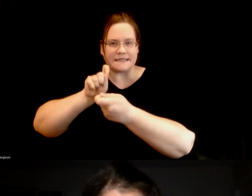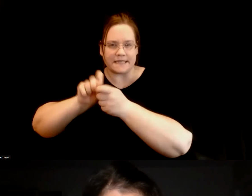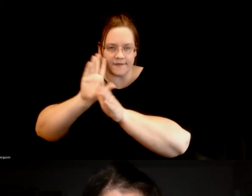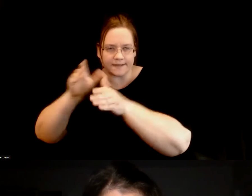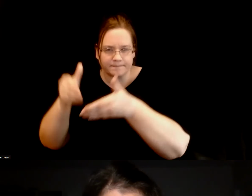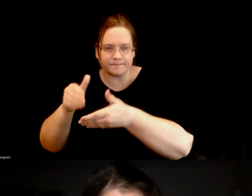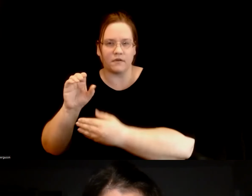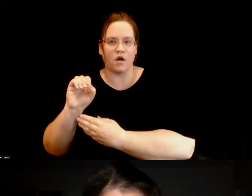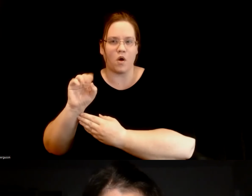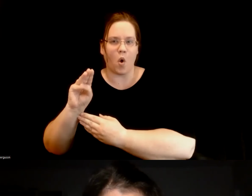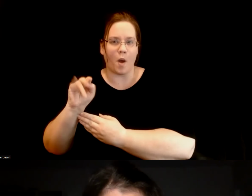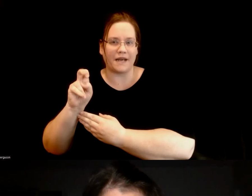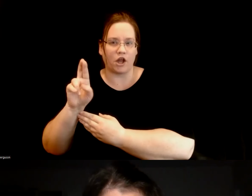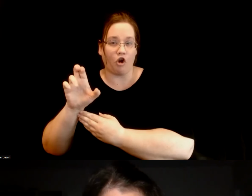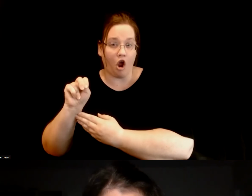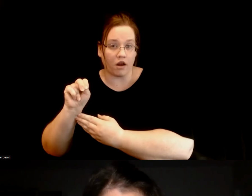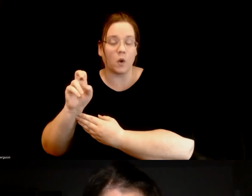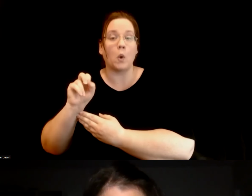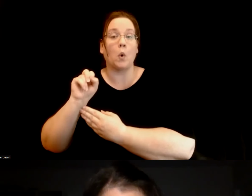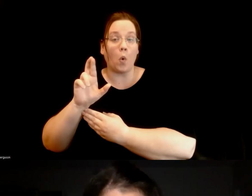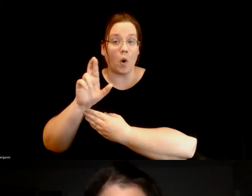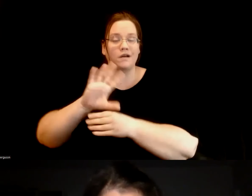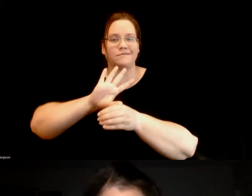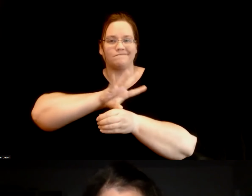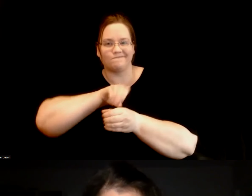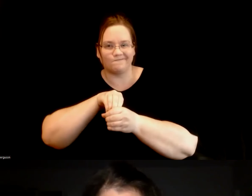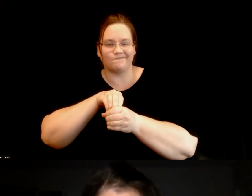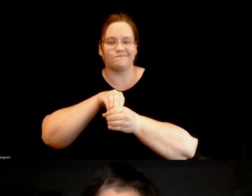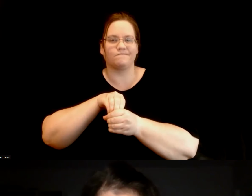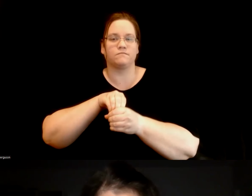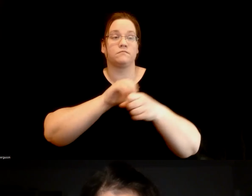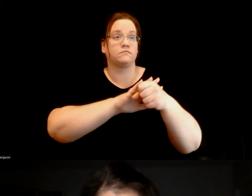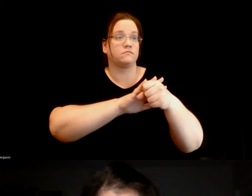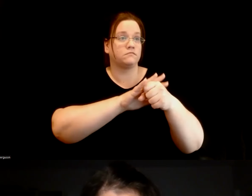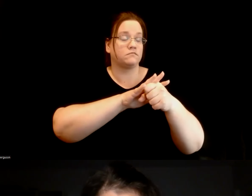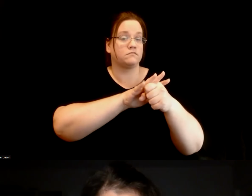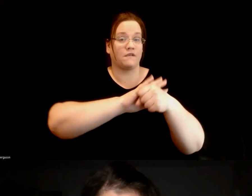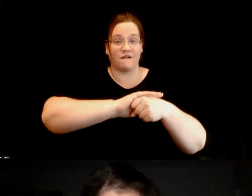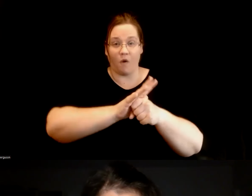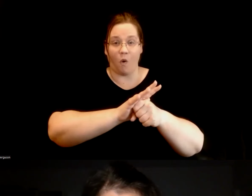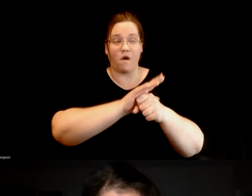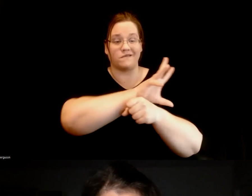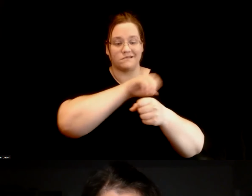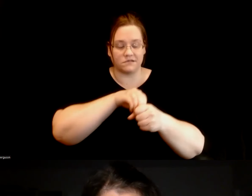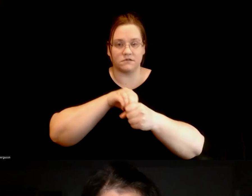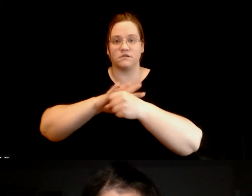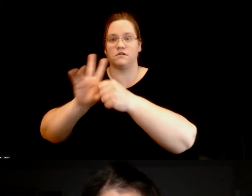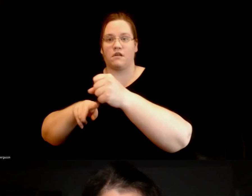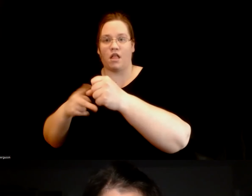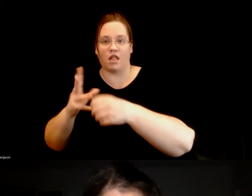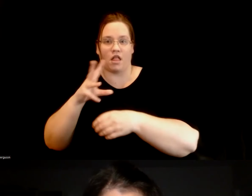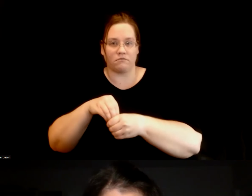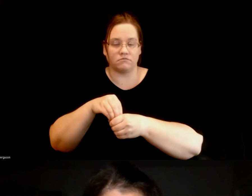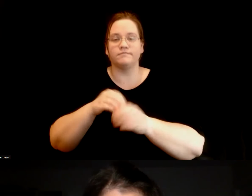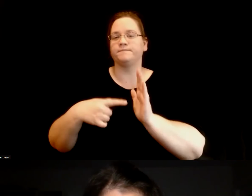2 variants, protecting against 2 variants within a vaccine. So the flu vaccine is a quadrivalent vaccine. We